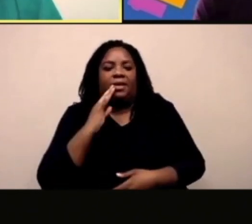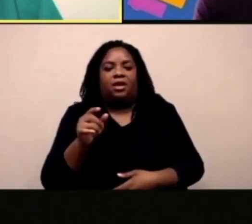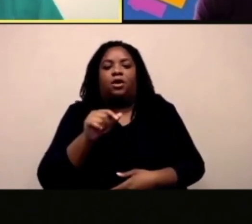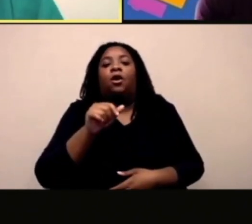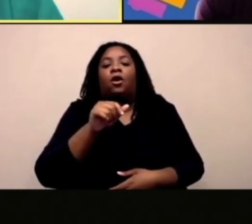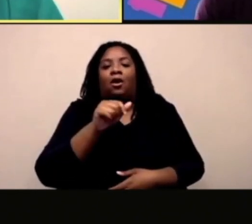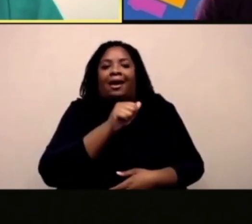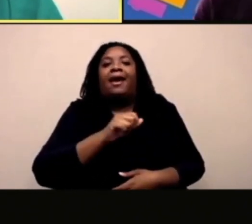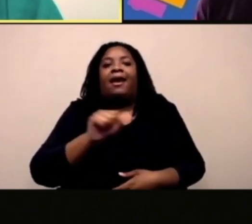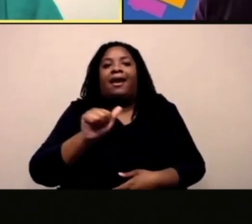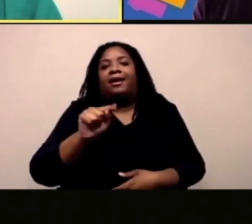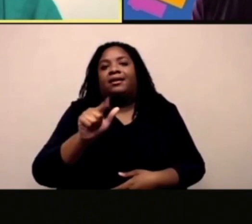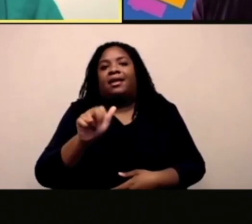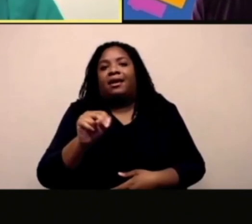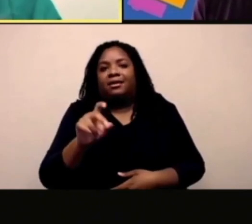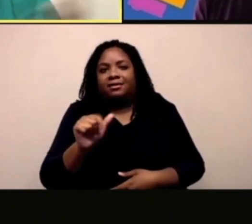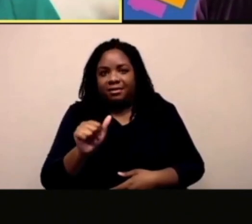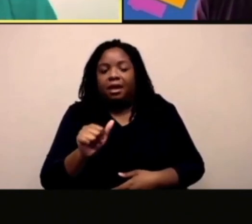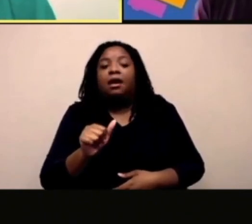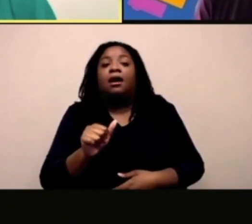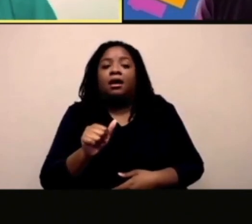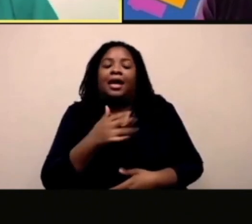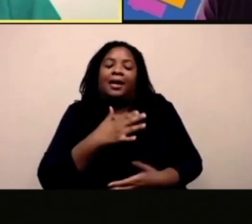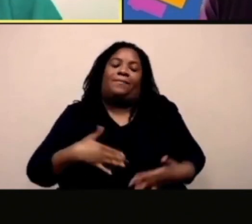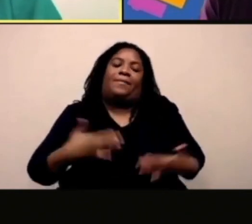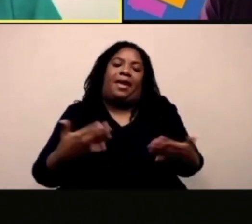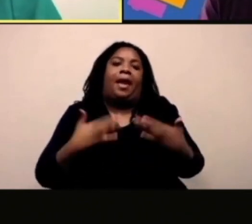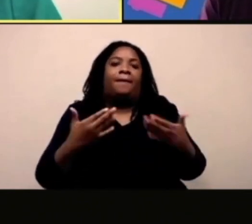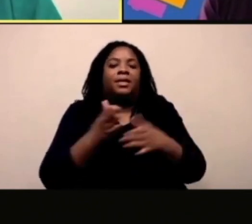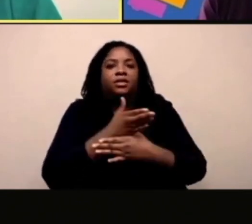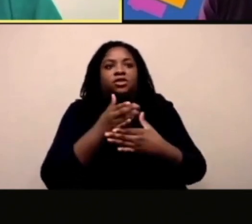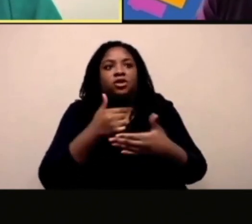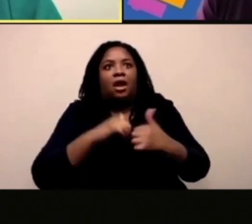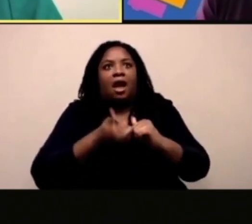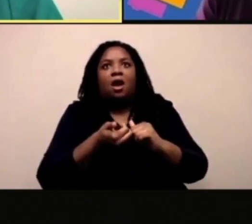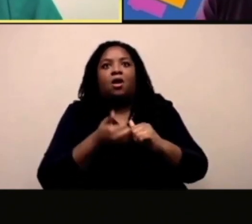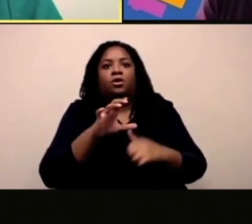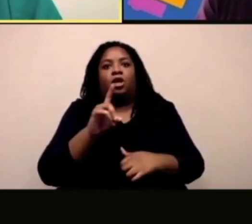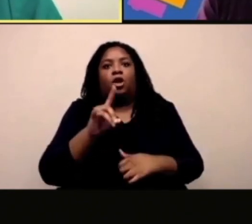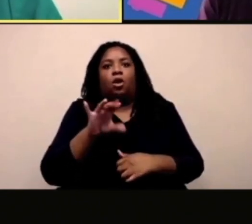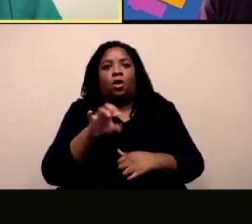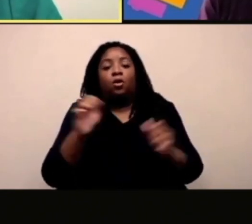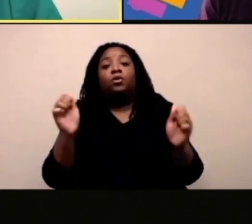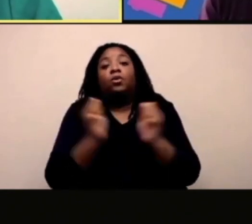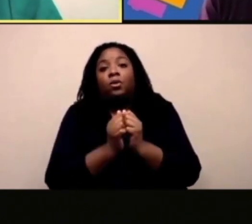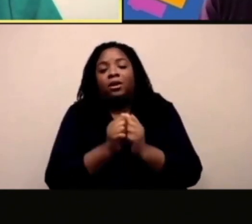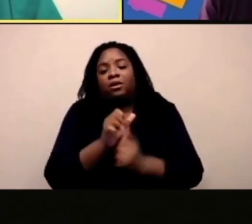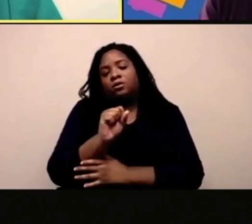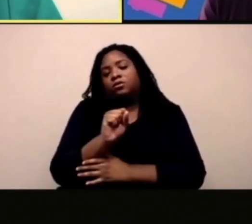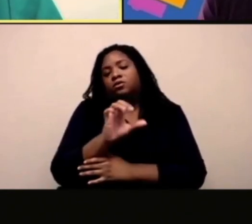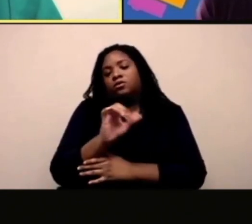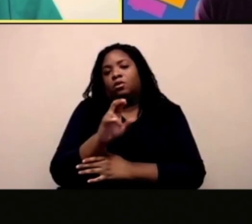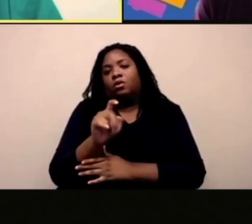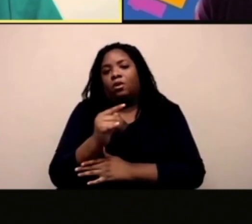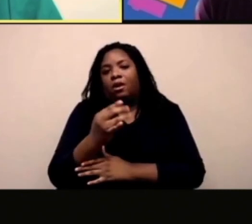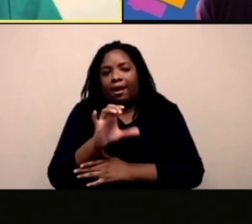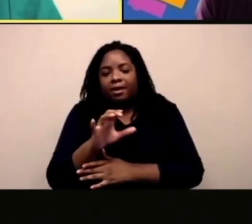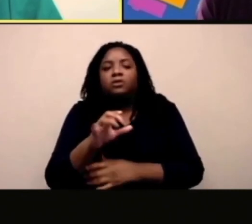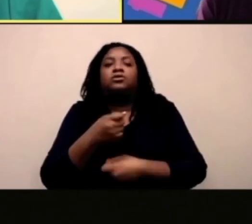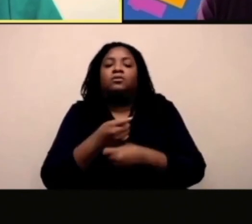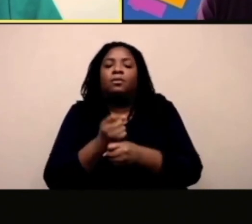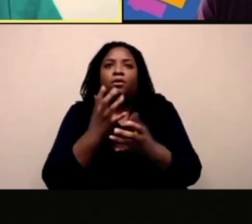be here. Happy to share how we use coding with Scratch to really create some impactful and creative